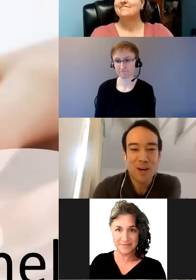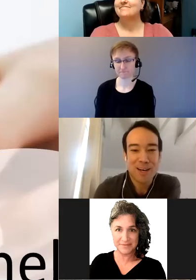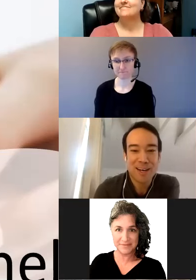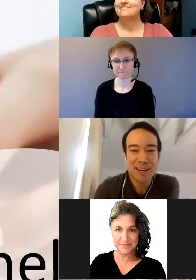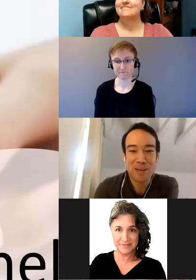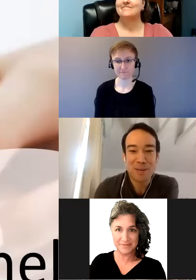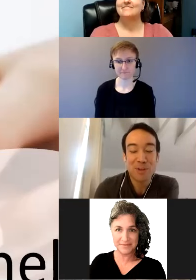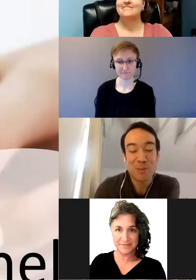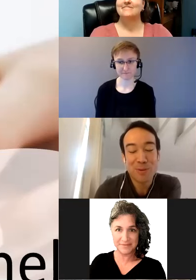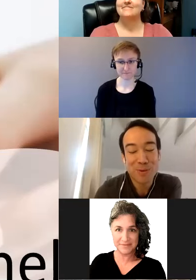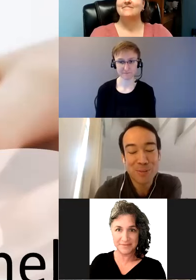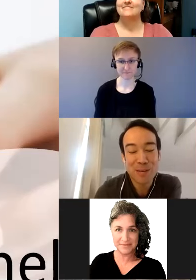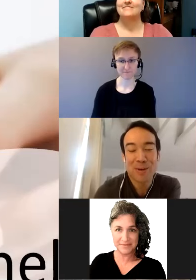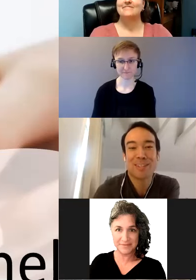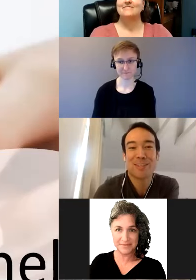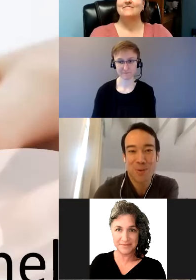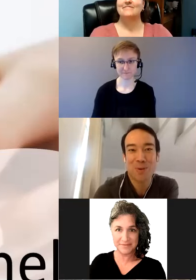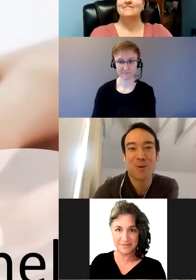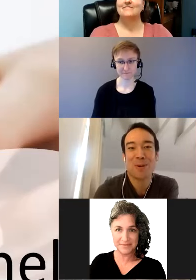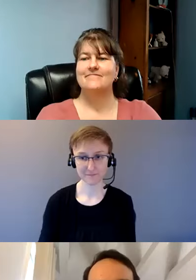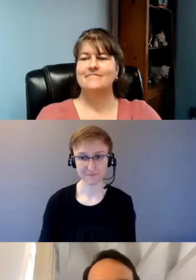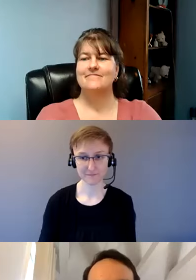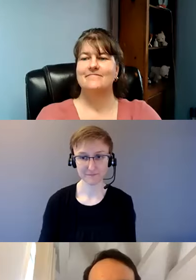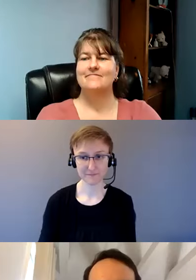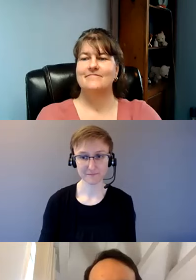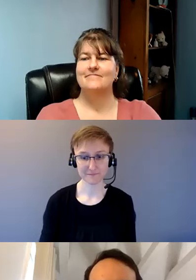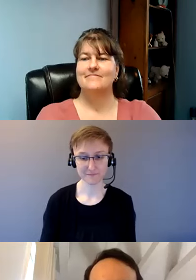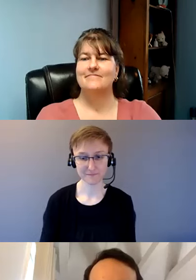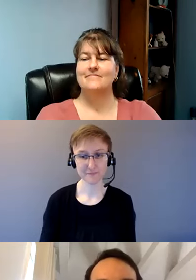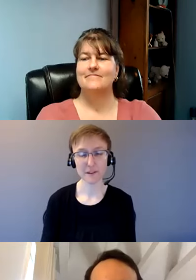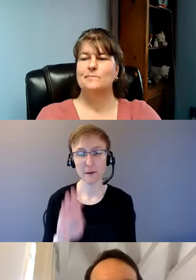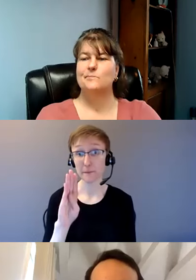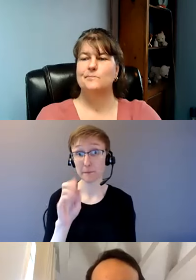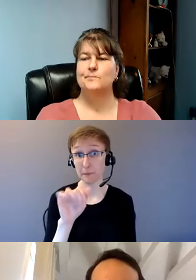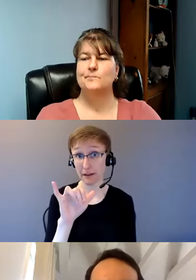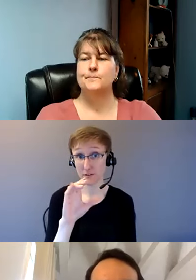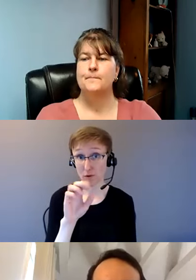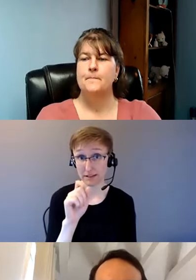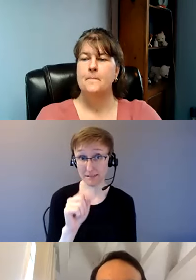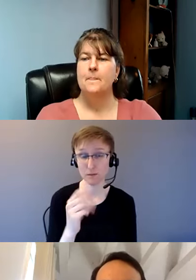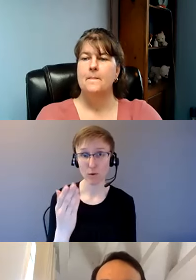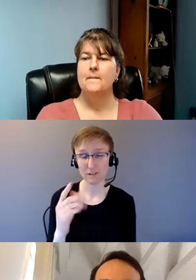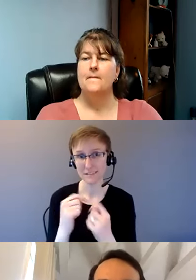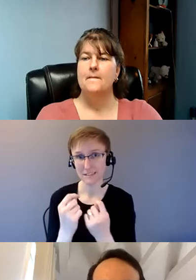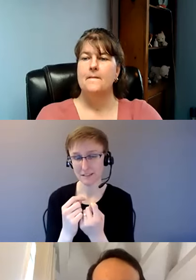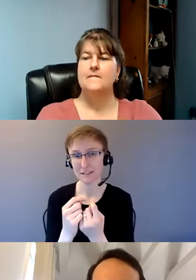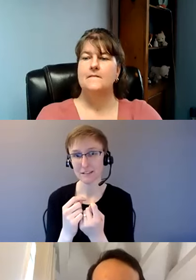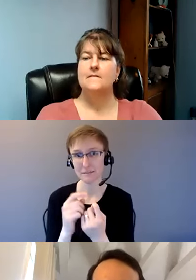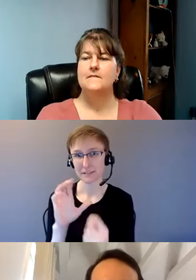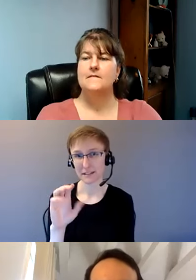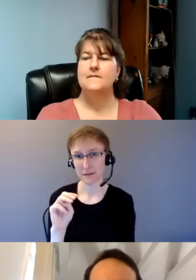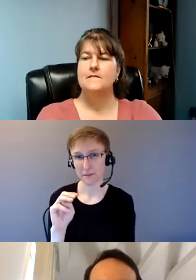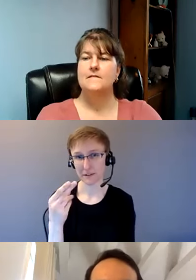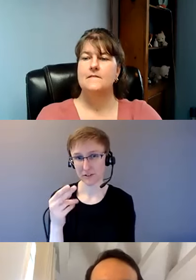so I'm reachable through either Baycrest or the team at the Peel Deference CMHA. So it's kind of works nicely. It's